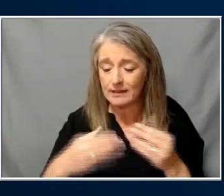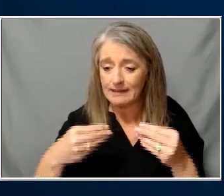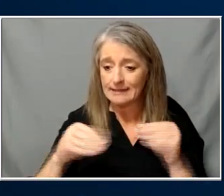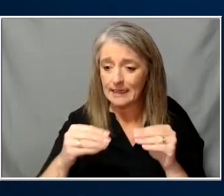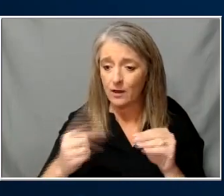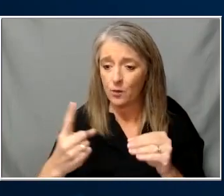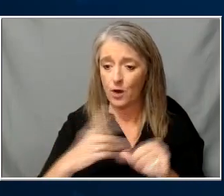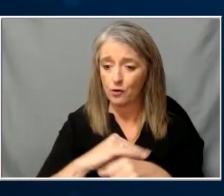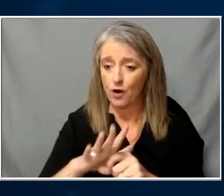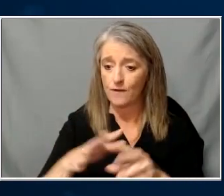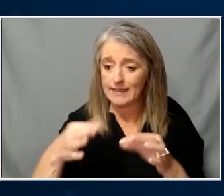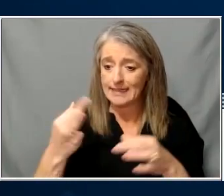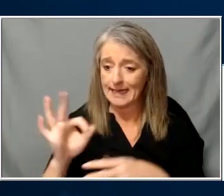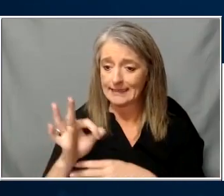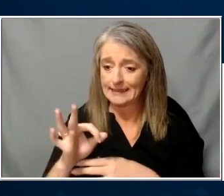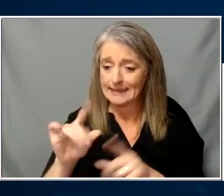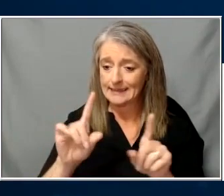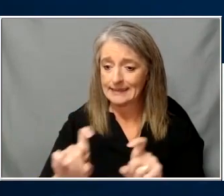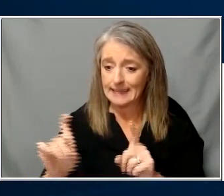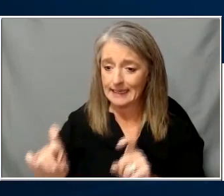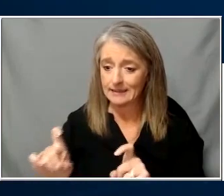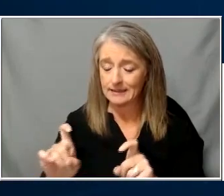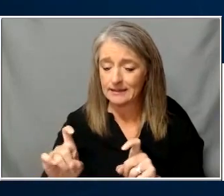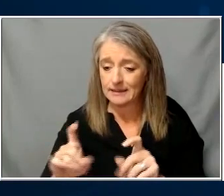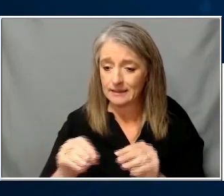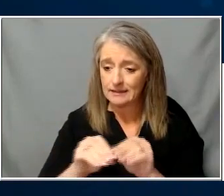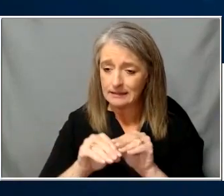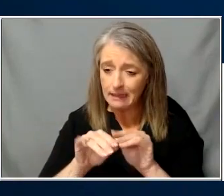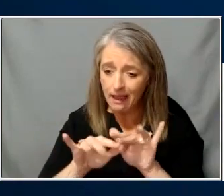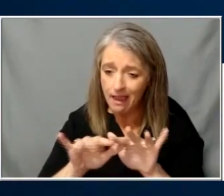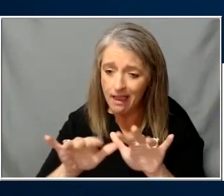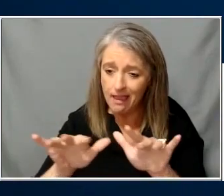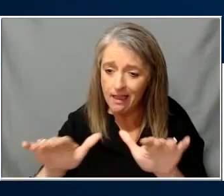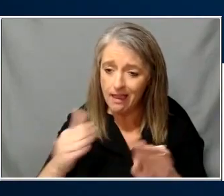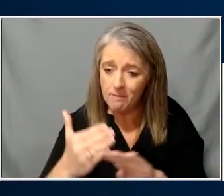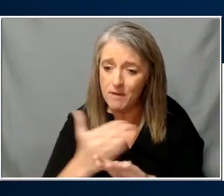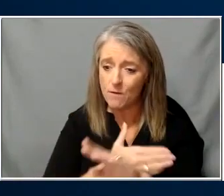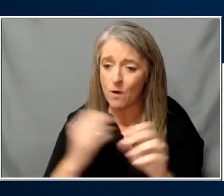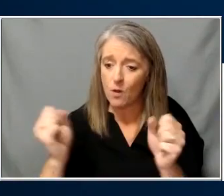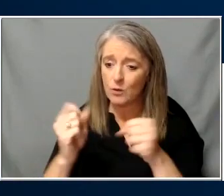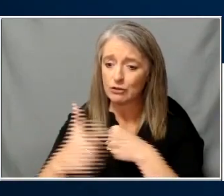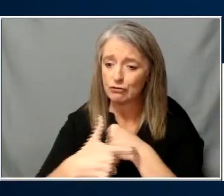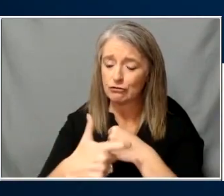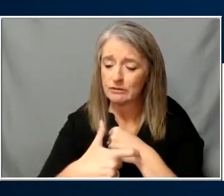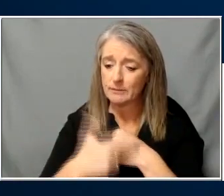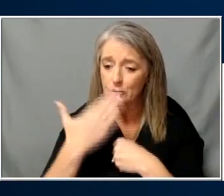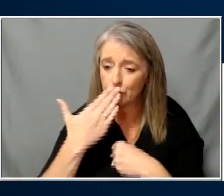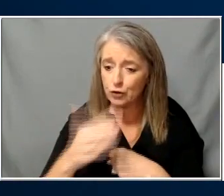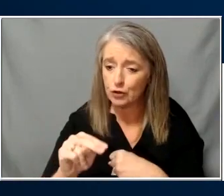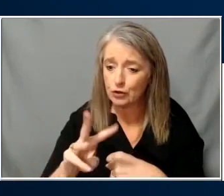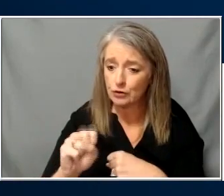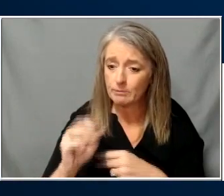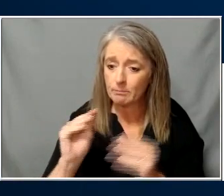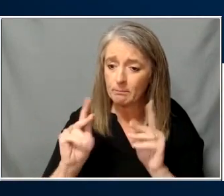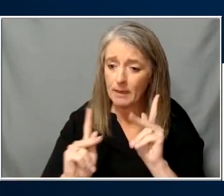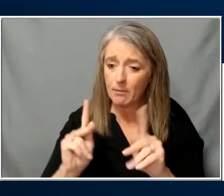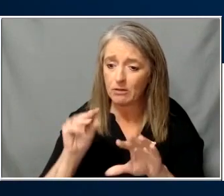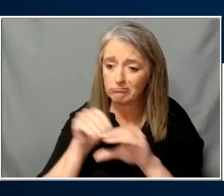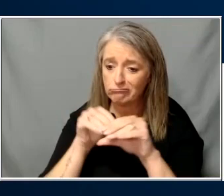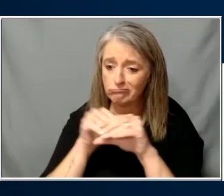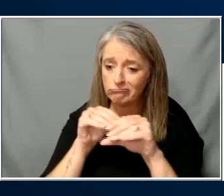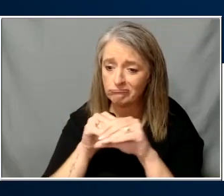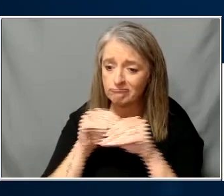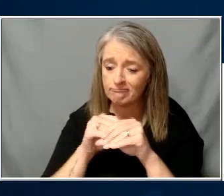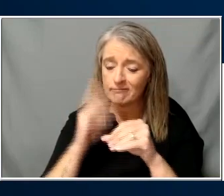COVID-19 test says that bulk orders of tests are surging ahead of the winter. That must be good news. People are stocking up and ready to kind of know